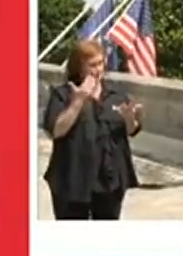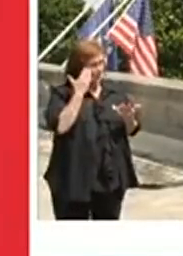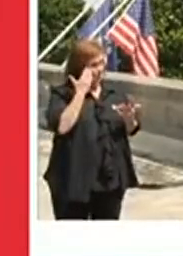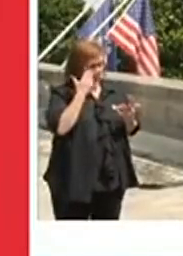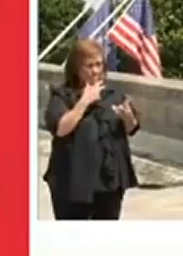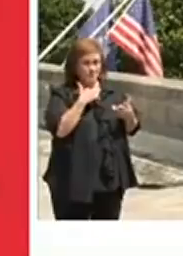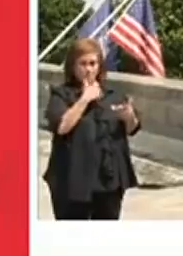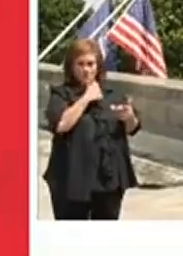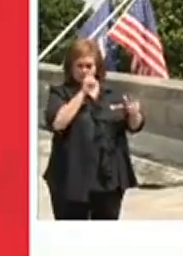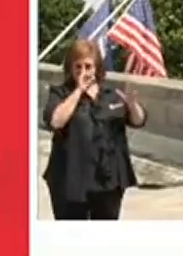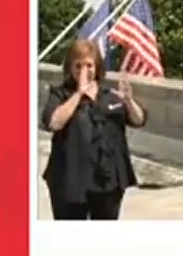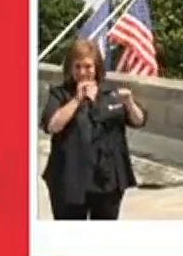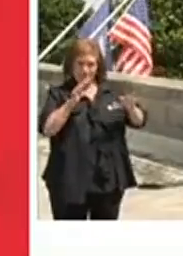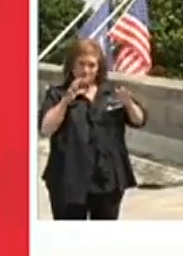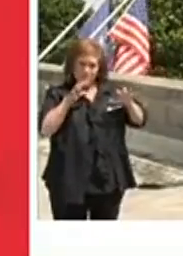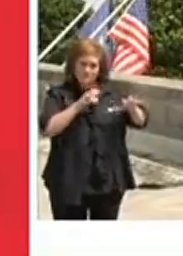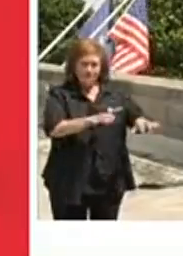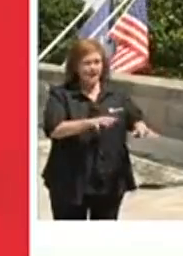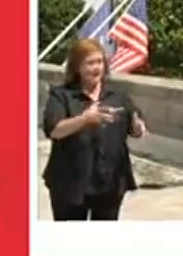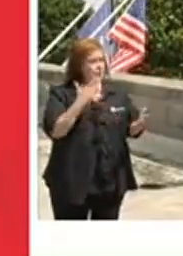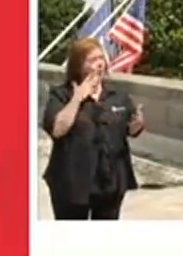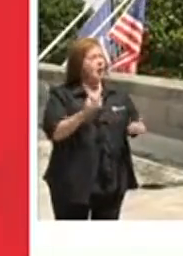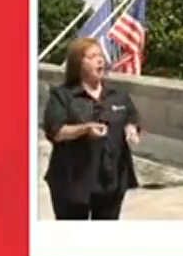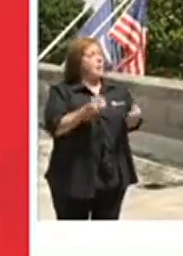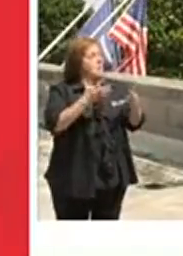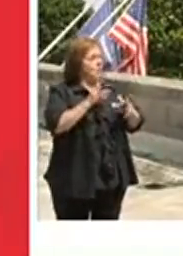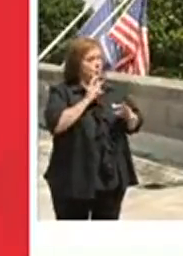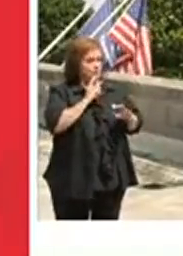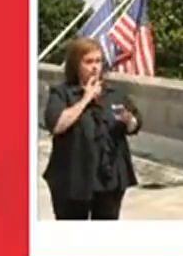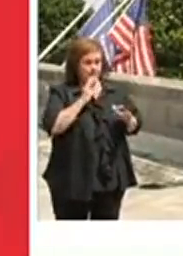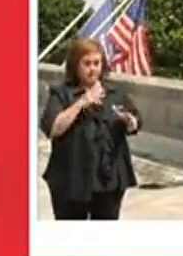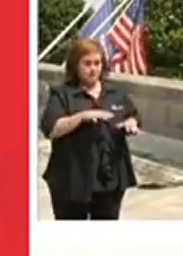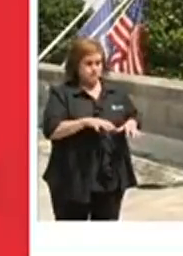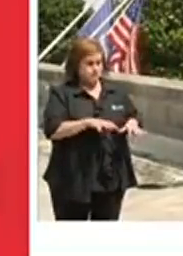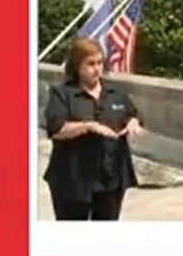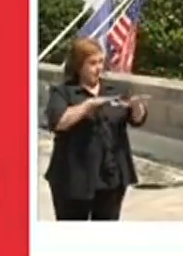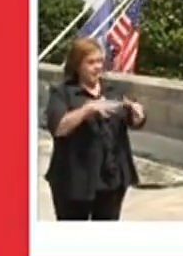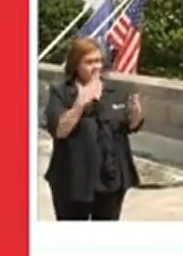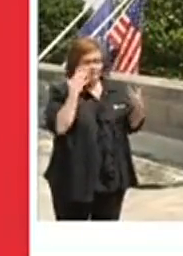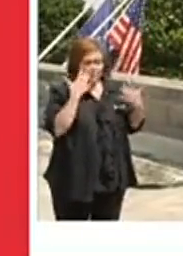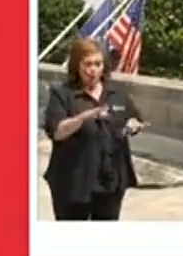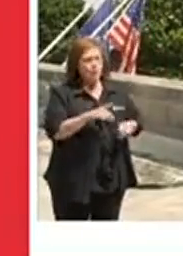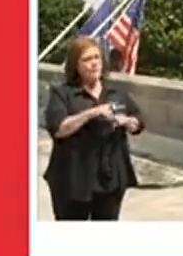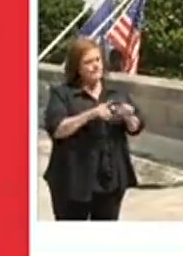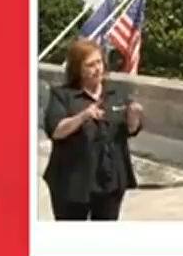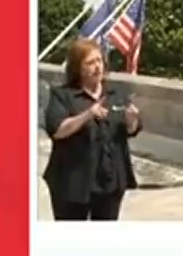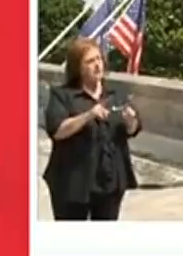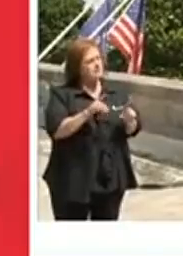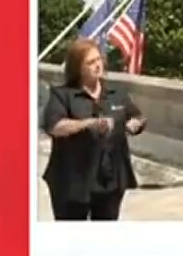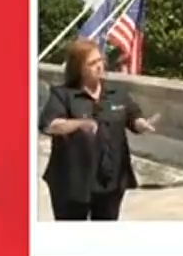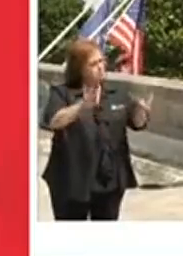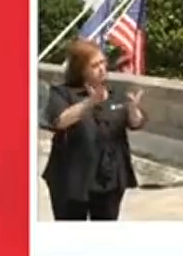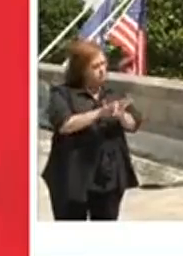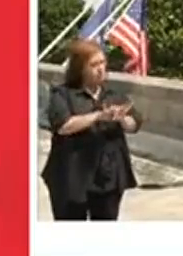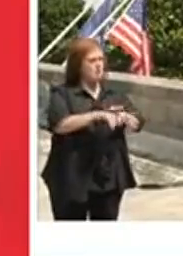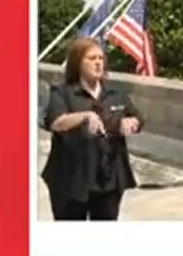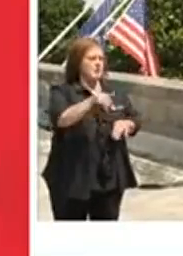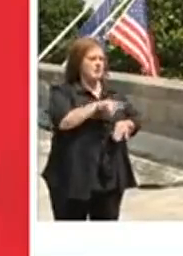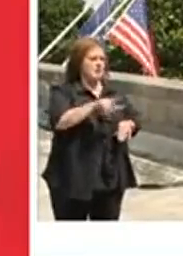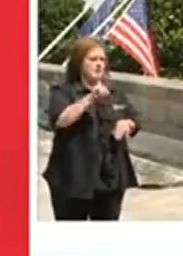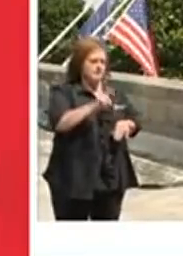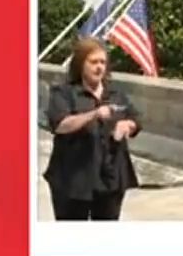that we are expecting. We do not know the amount of water that we will receive, but we must put all of ourselves in a position to be